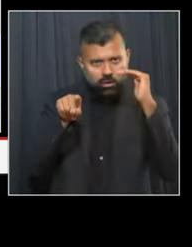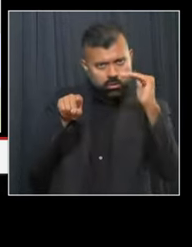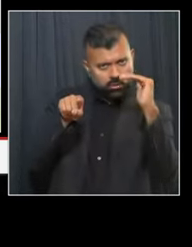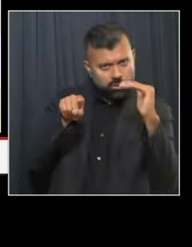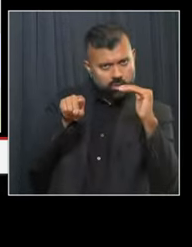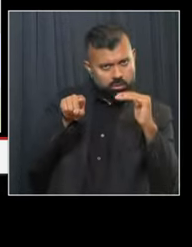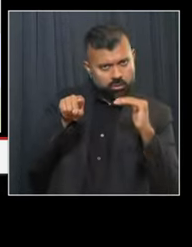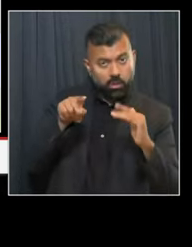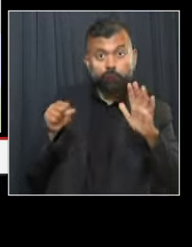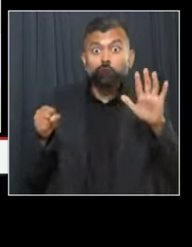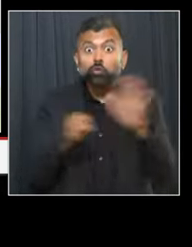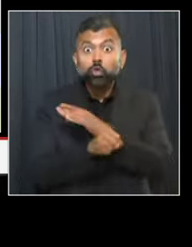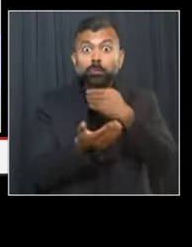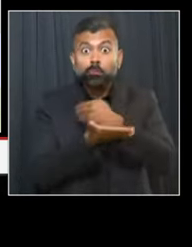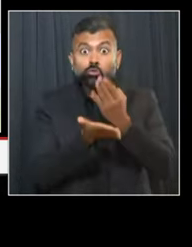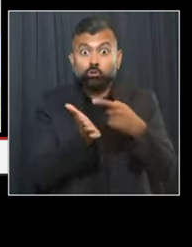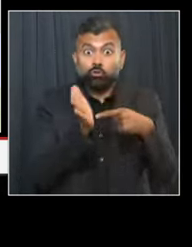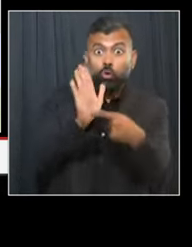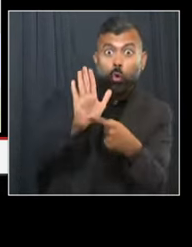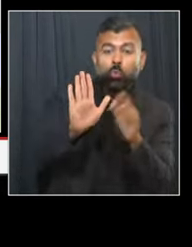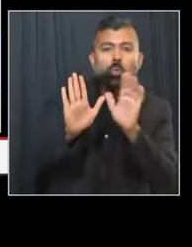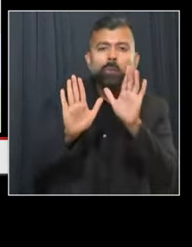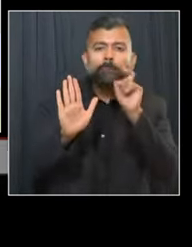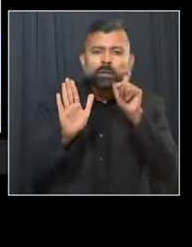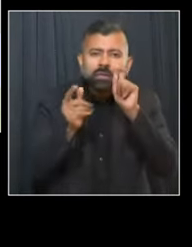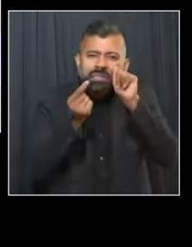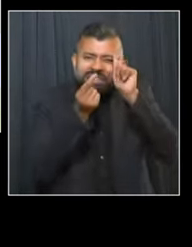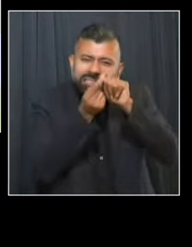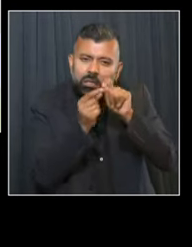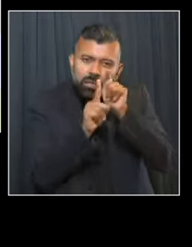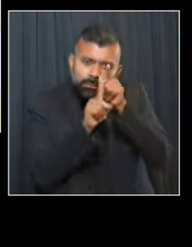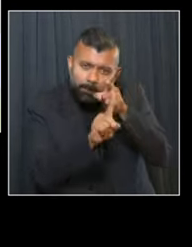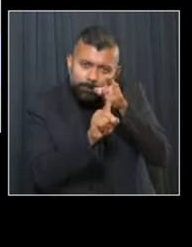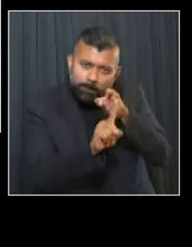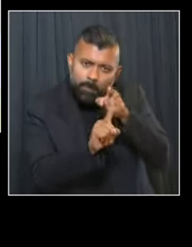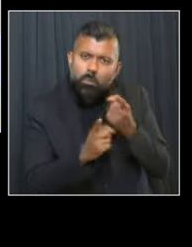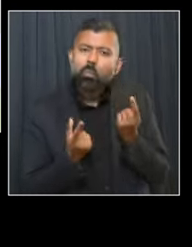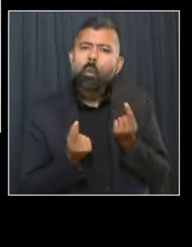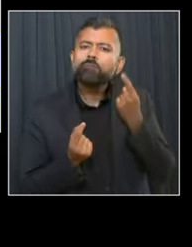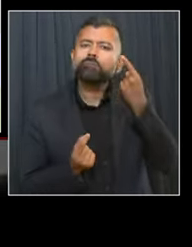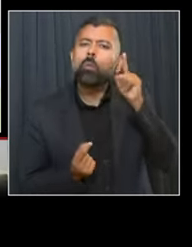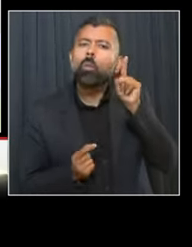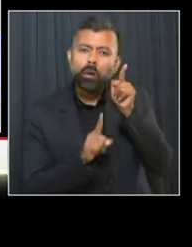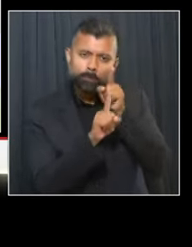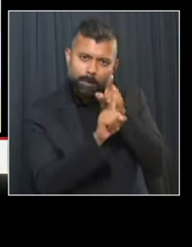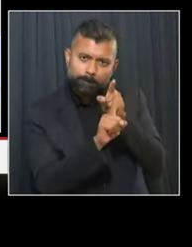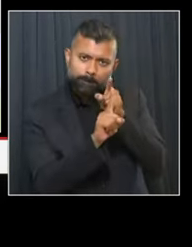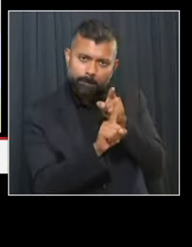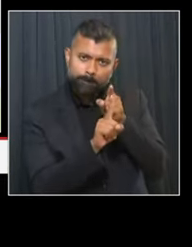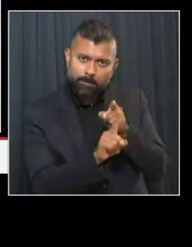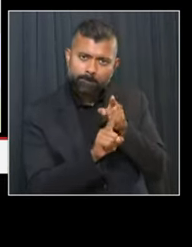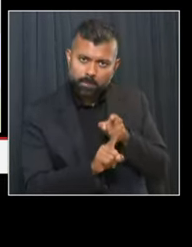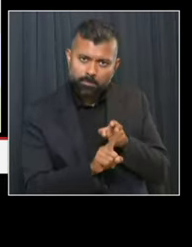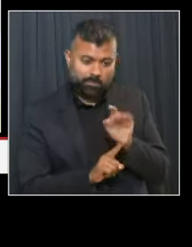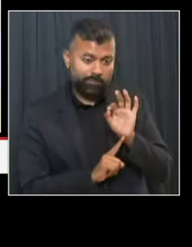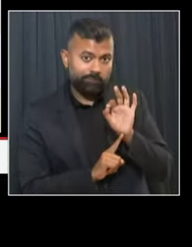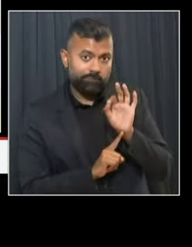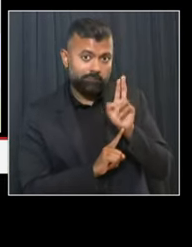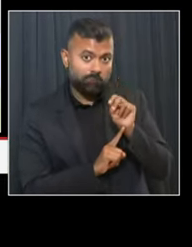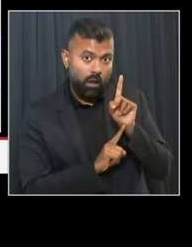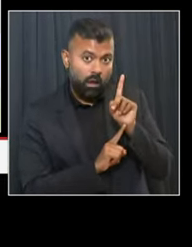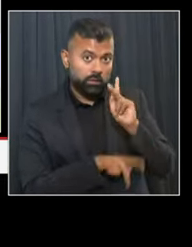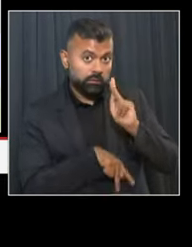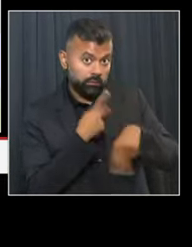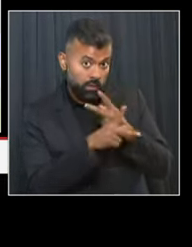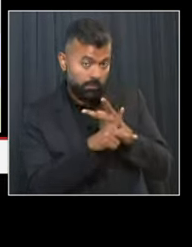We also didn't have to go so granular as to look at each agency, but we had to look at each fund type. So where we started.